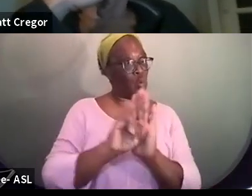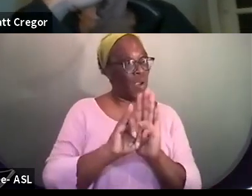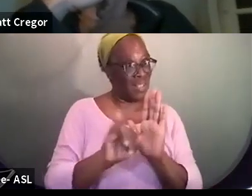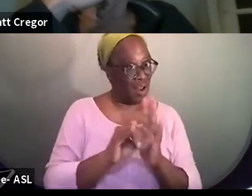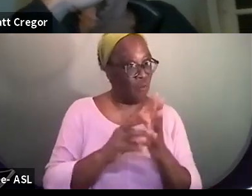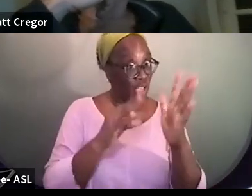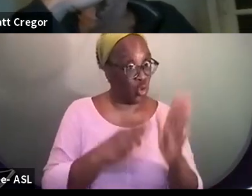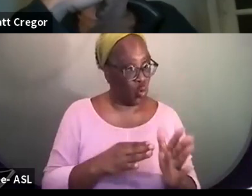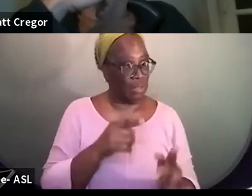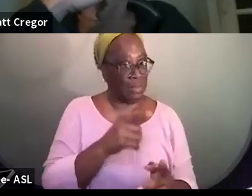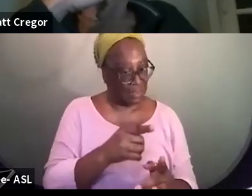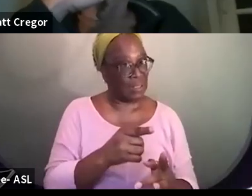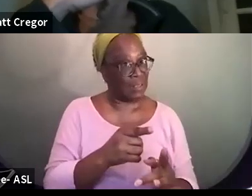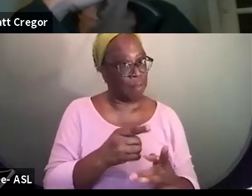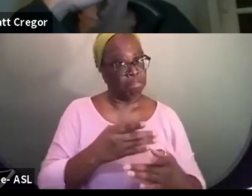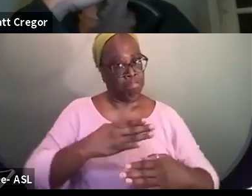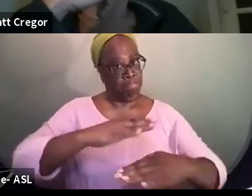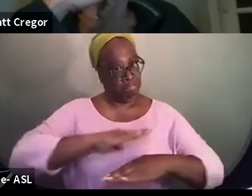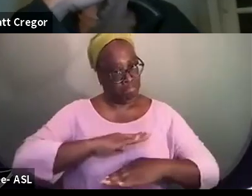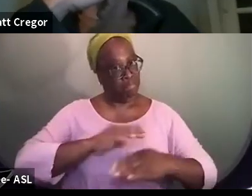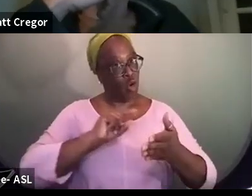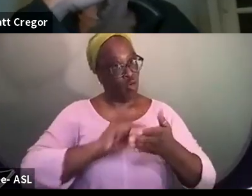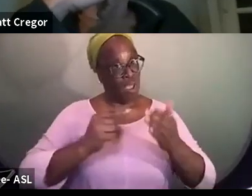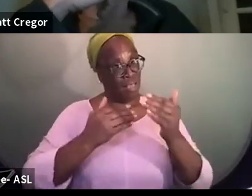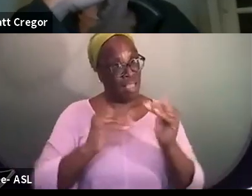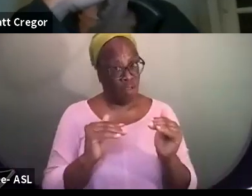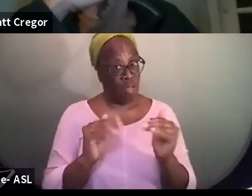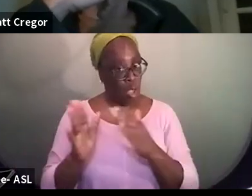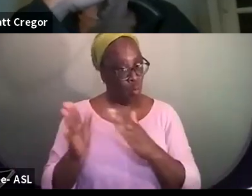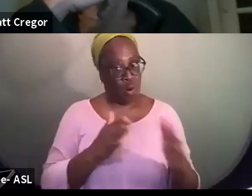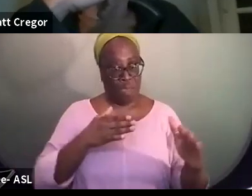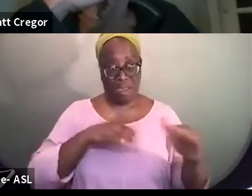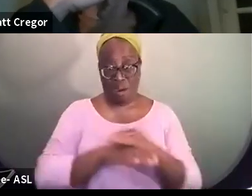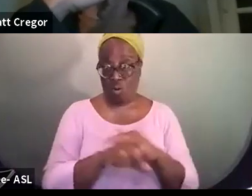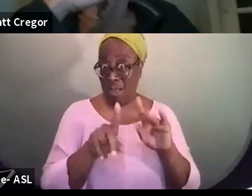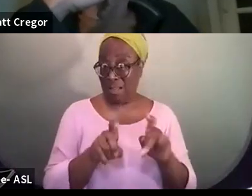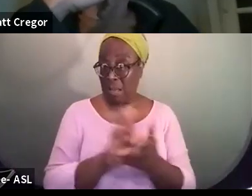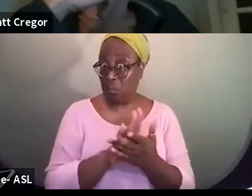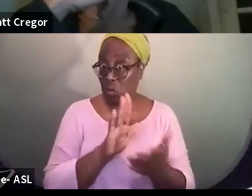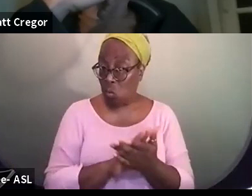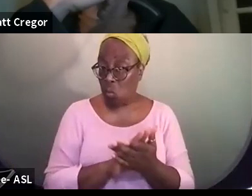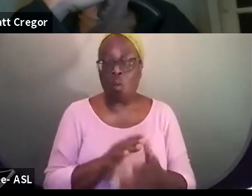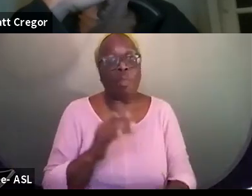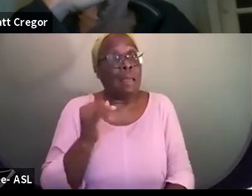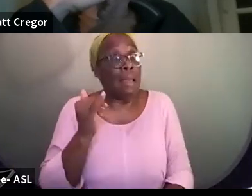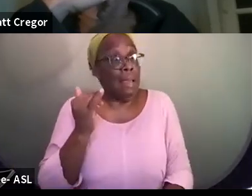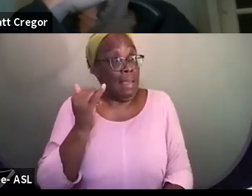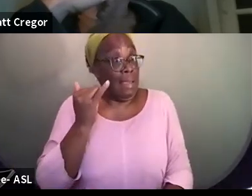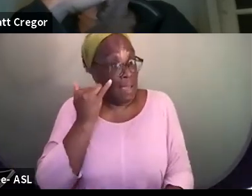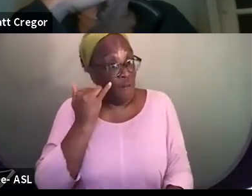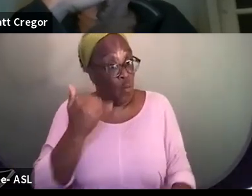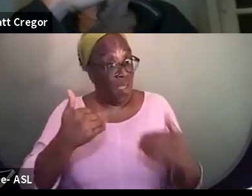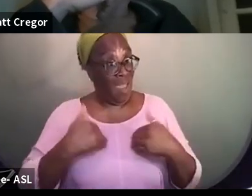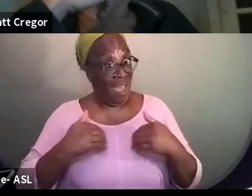level and prepared to enter these learning environments, then if there is an